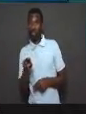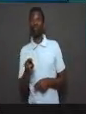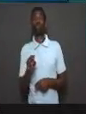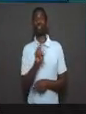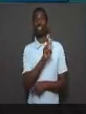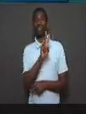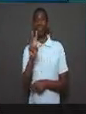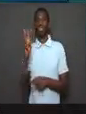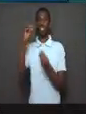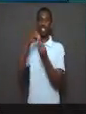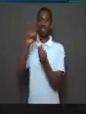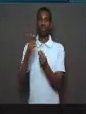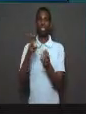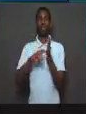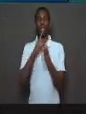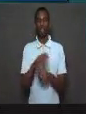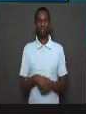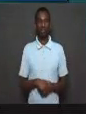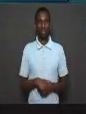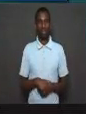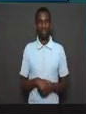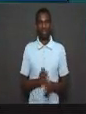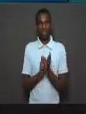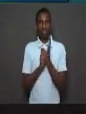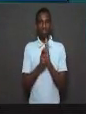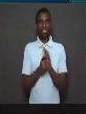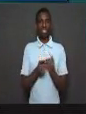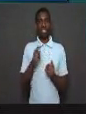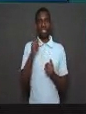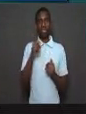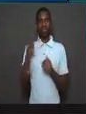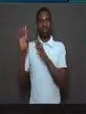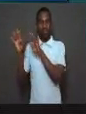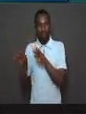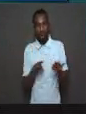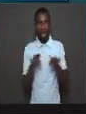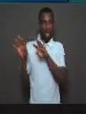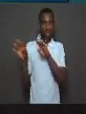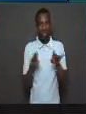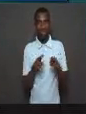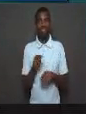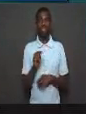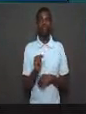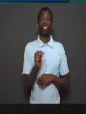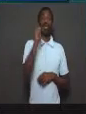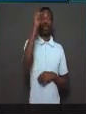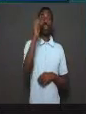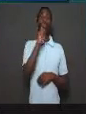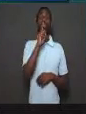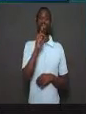Suppose that a river flows to the north at a velocity of 2 meters per second.